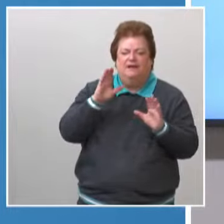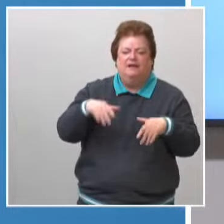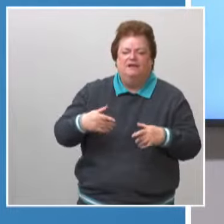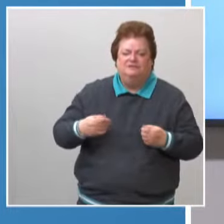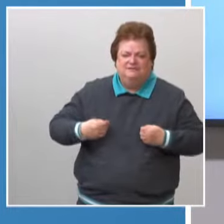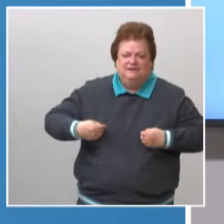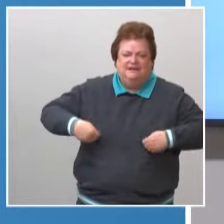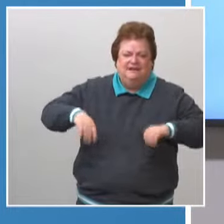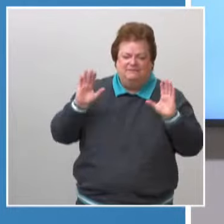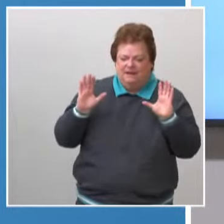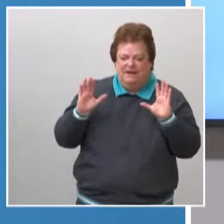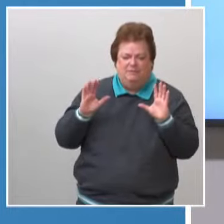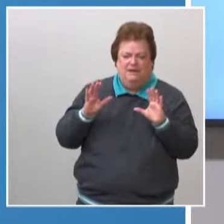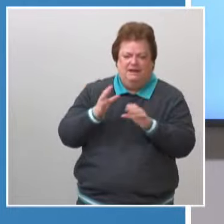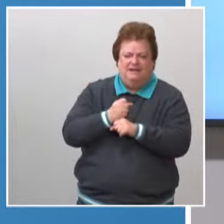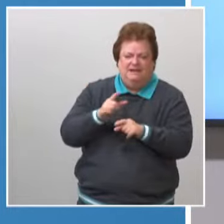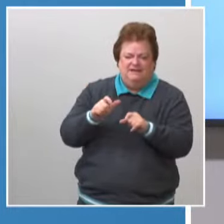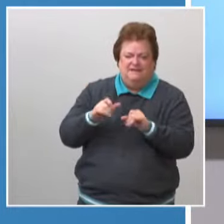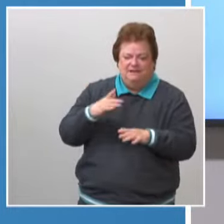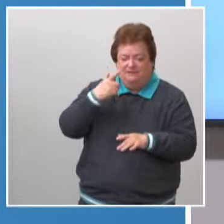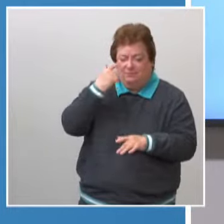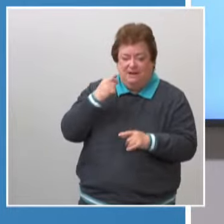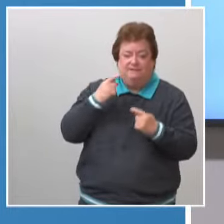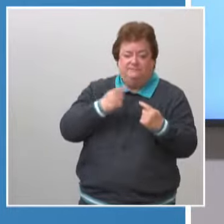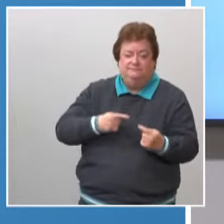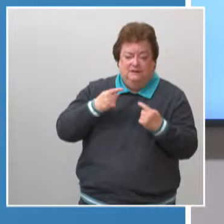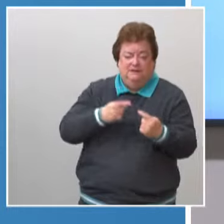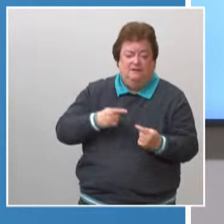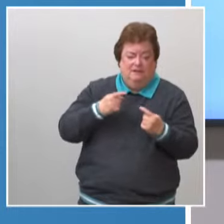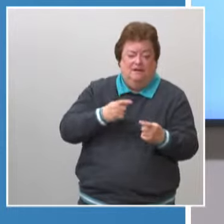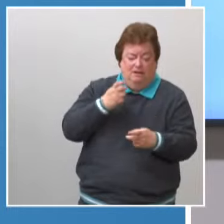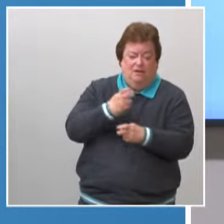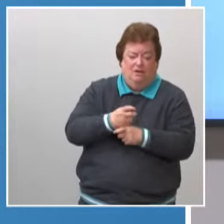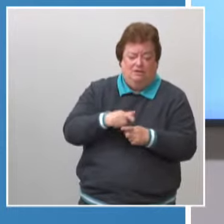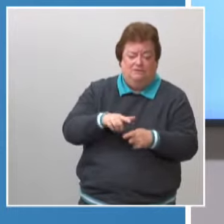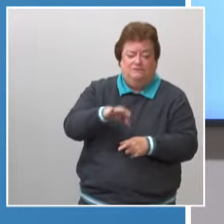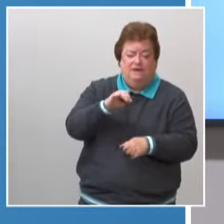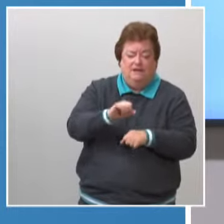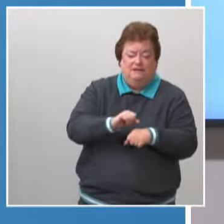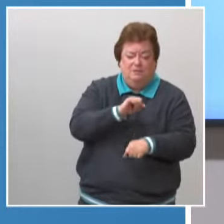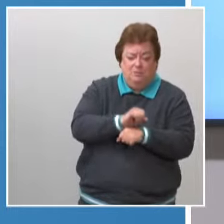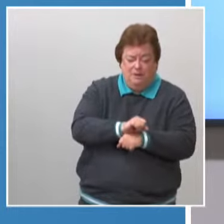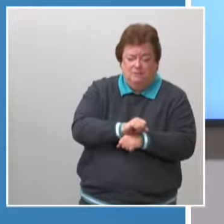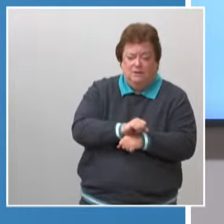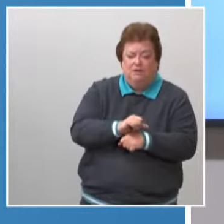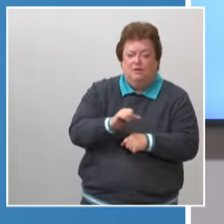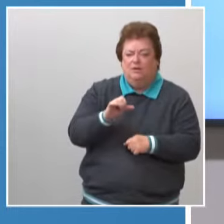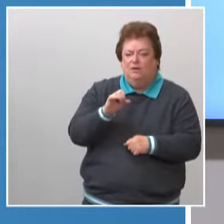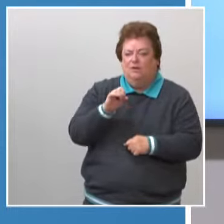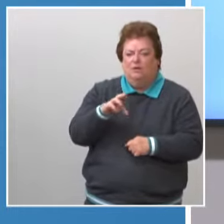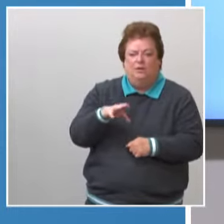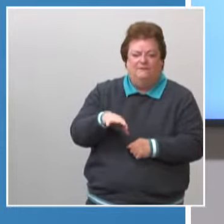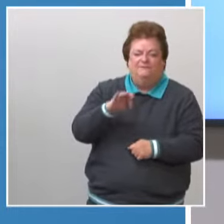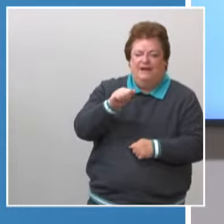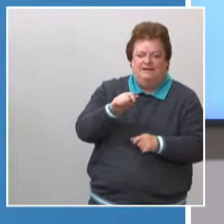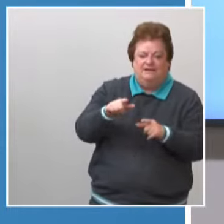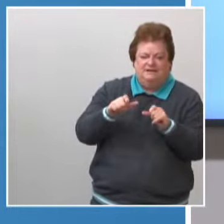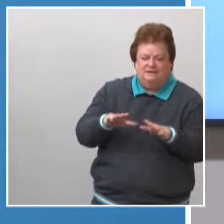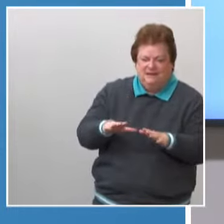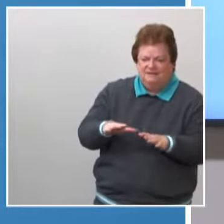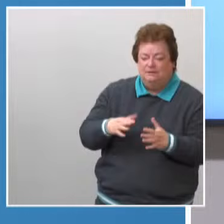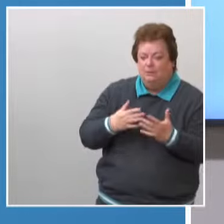on getting tested because of how hard it is to find an appointment or get, even finding a test and how